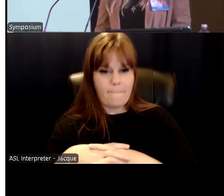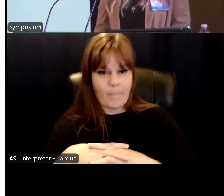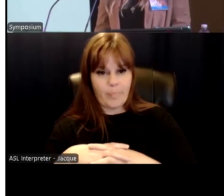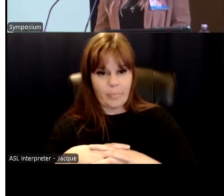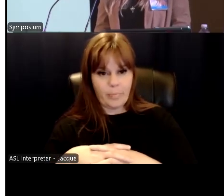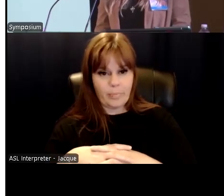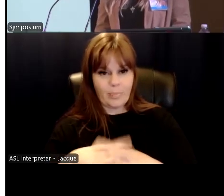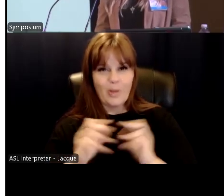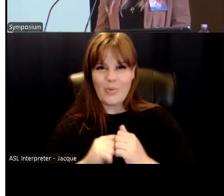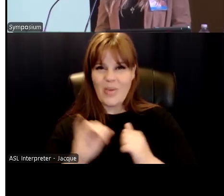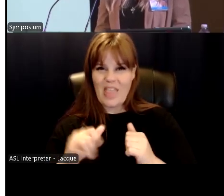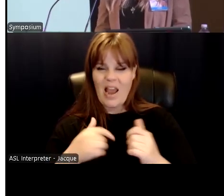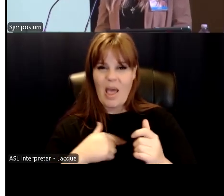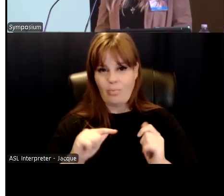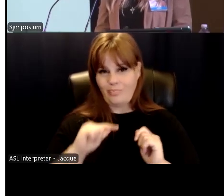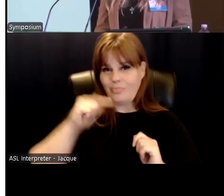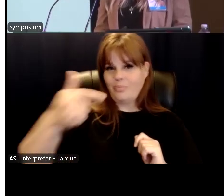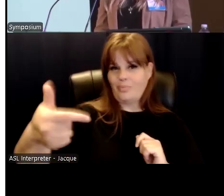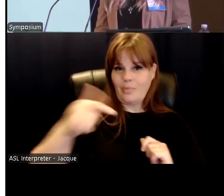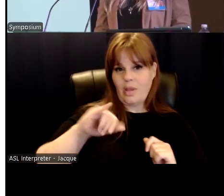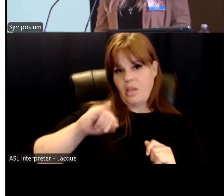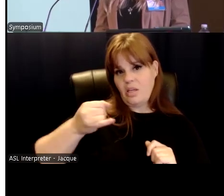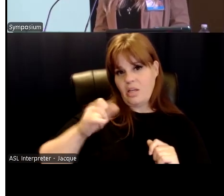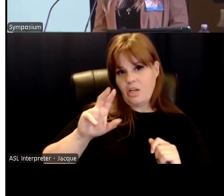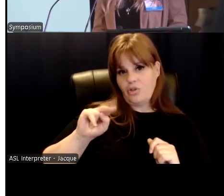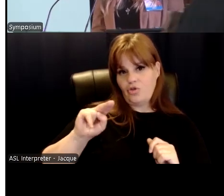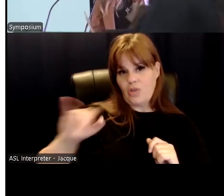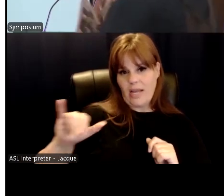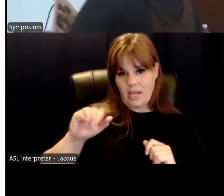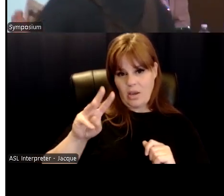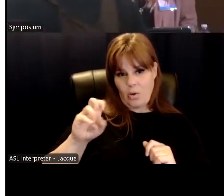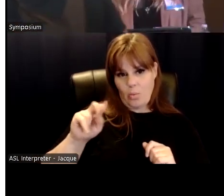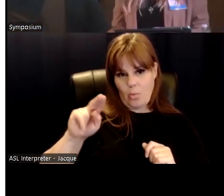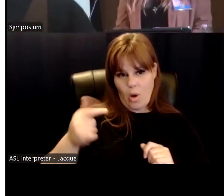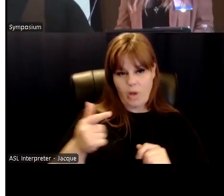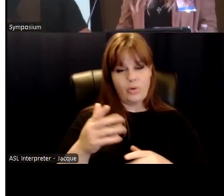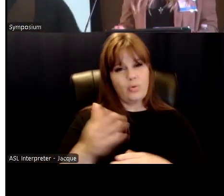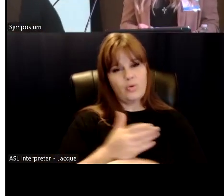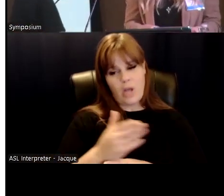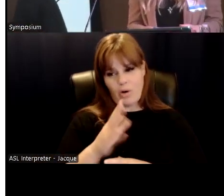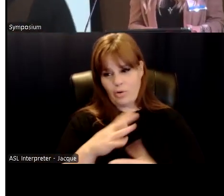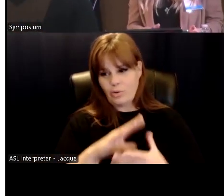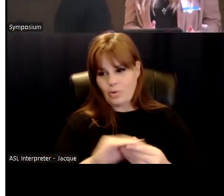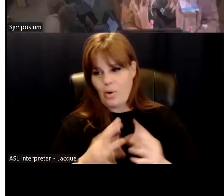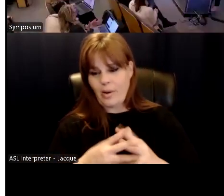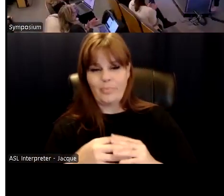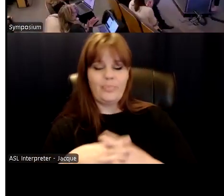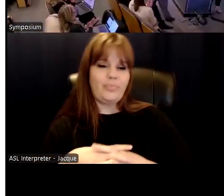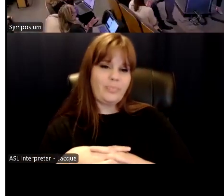with that, I'd like to turn things over to Jenny Long so she can share her story and bring some of this to life.